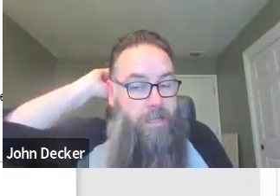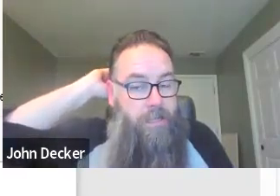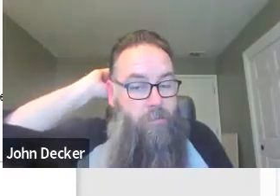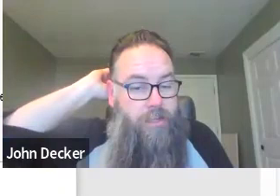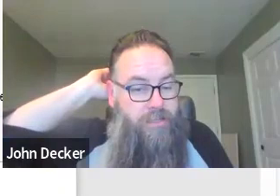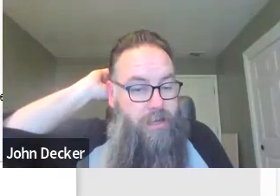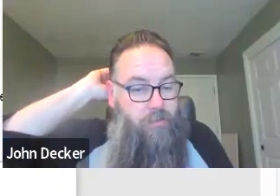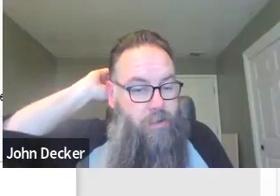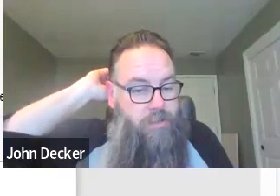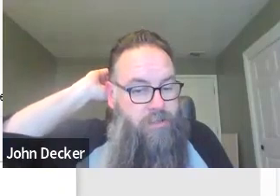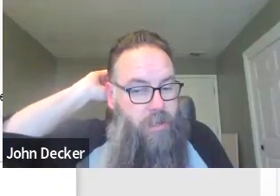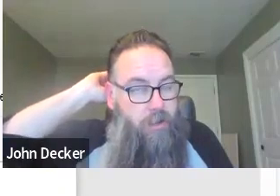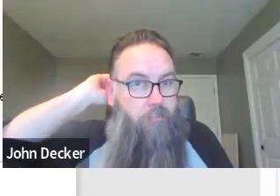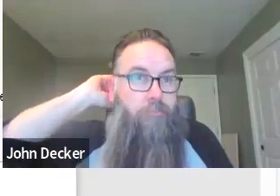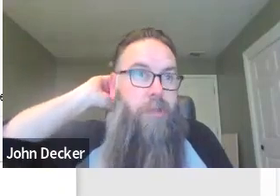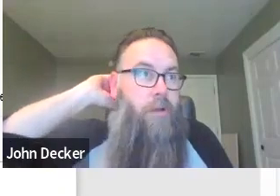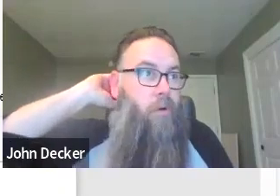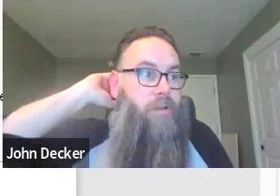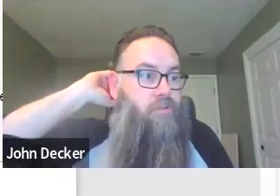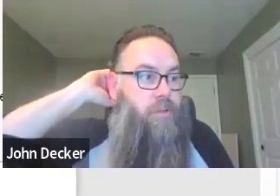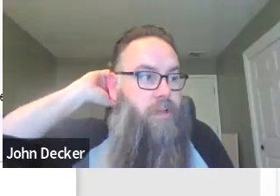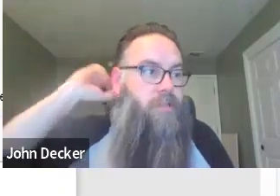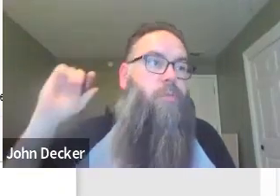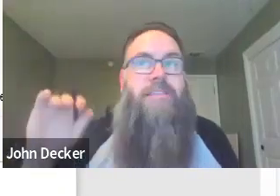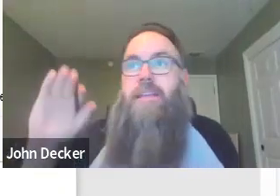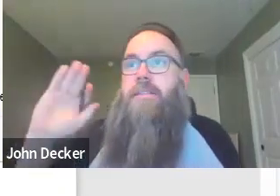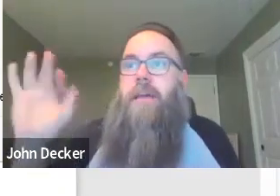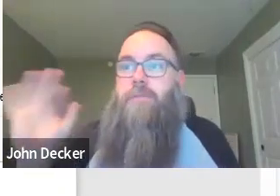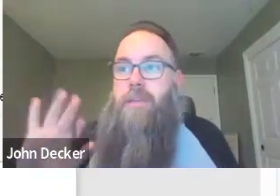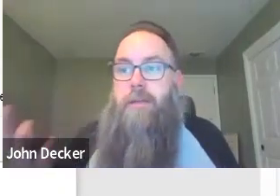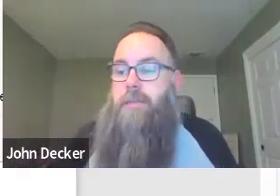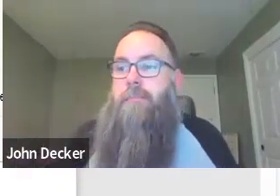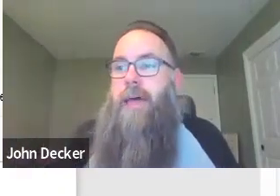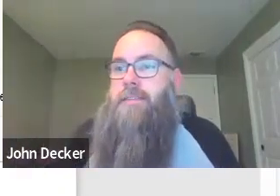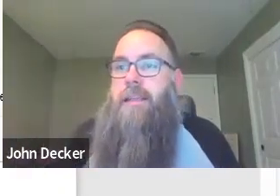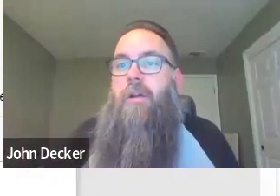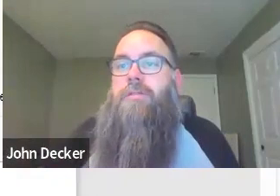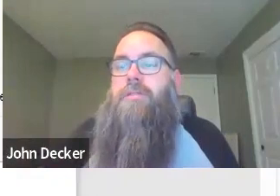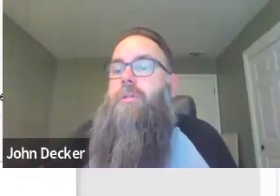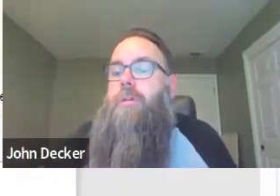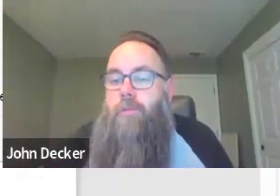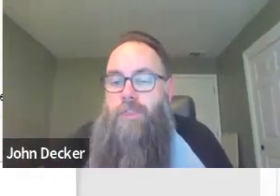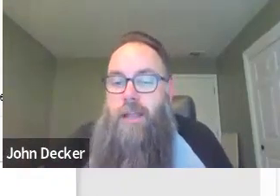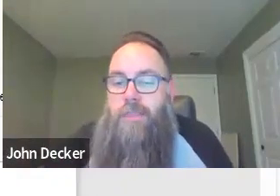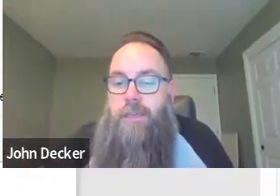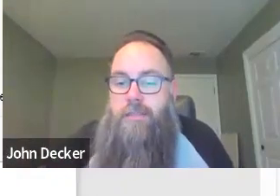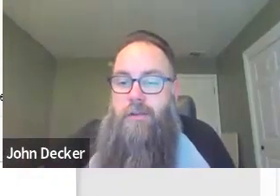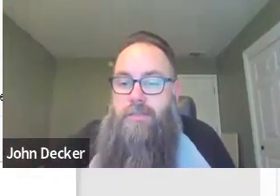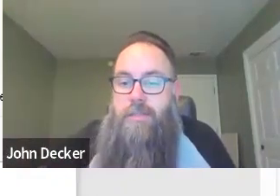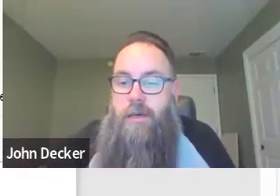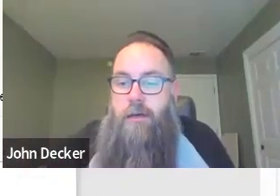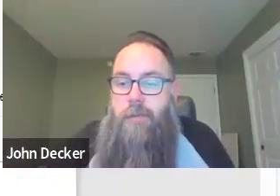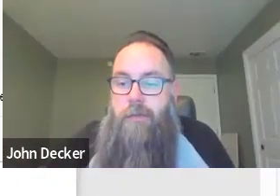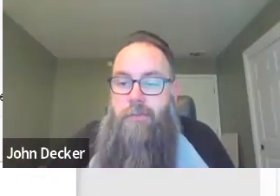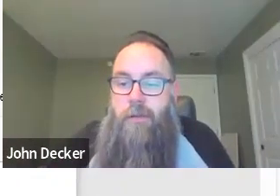indicated that the rate study was that the rate study delay was going to be impacted at all. So with that, I think that there